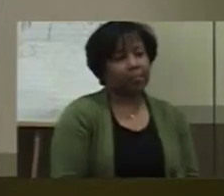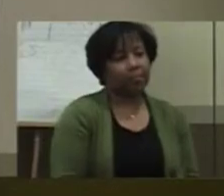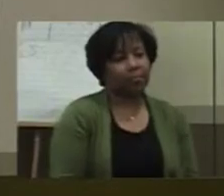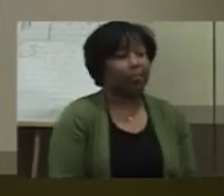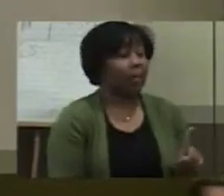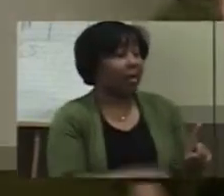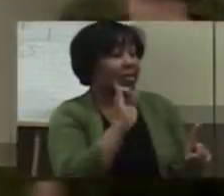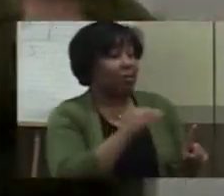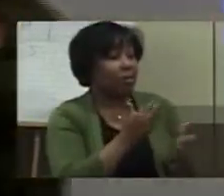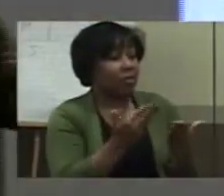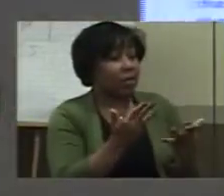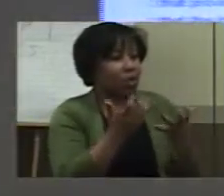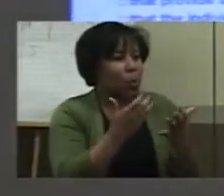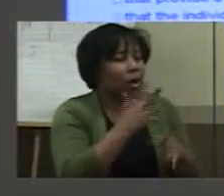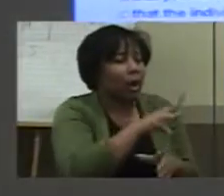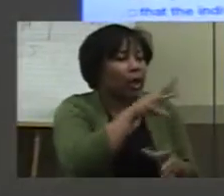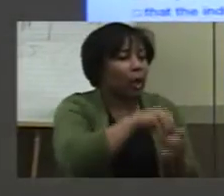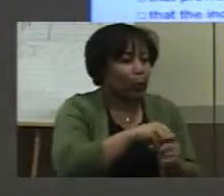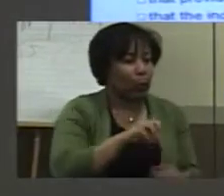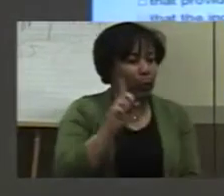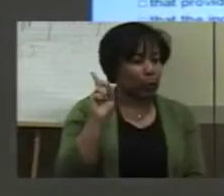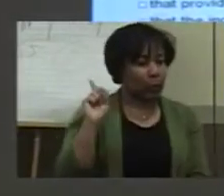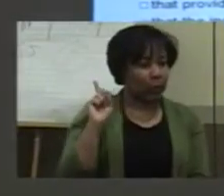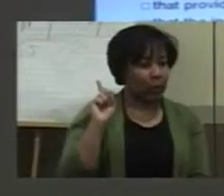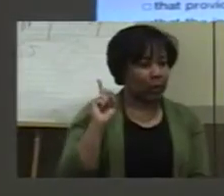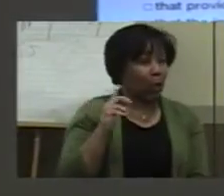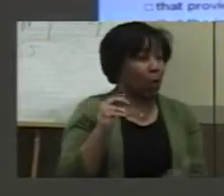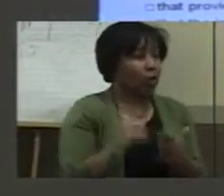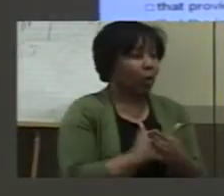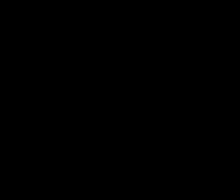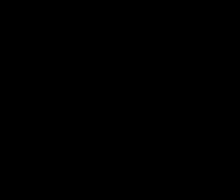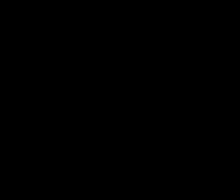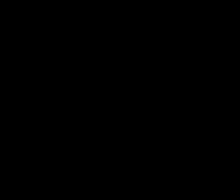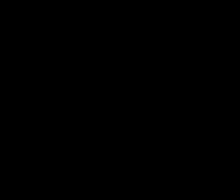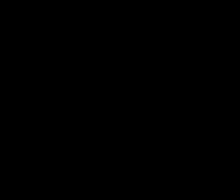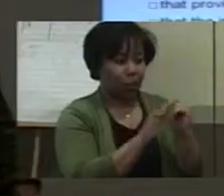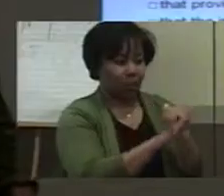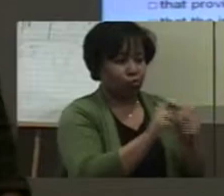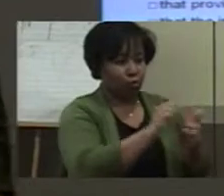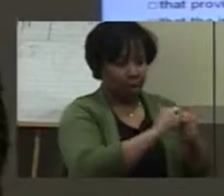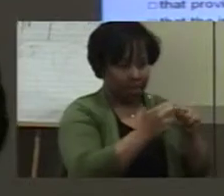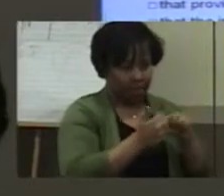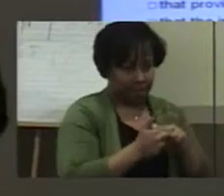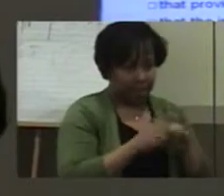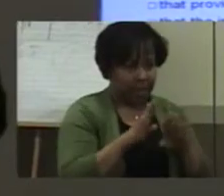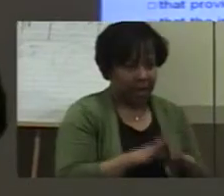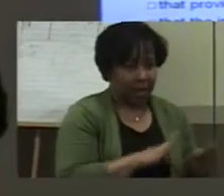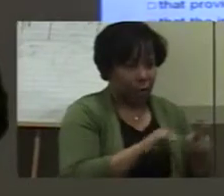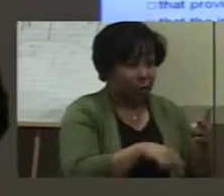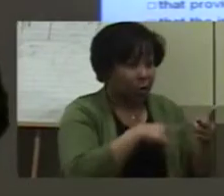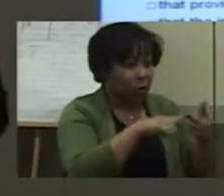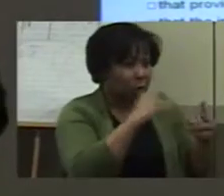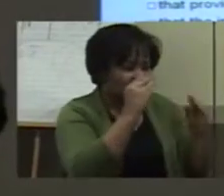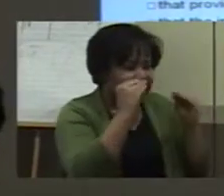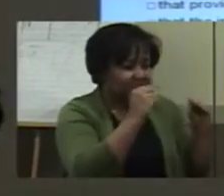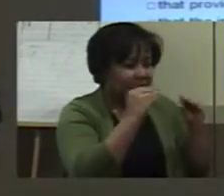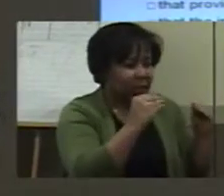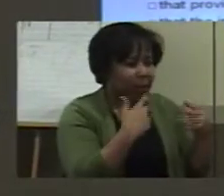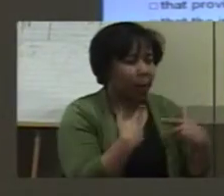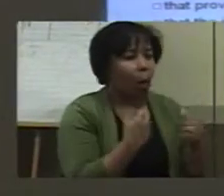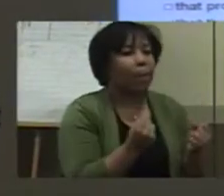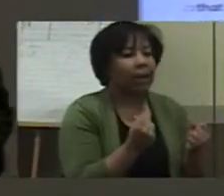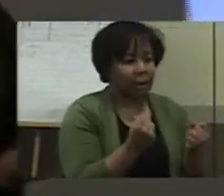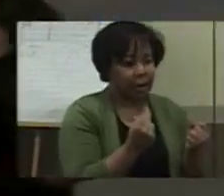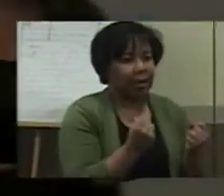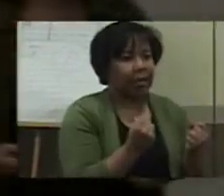And these are the things that you want to include in the new behavior, okay? It's behavior. You're teaching a coping strategy.